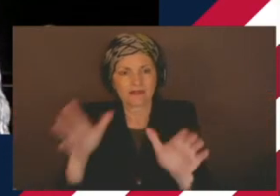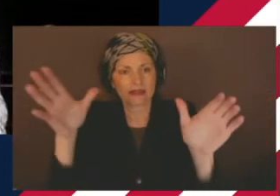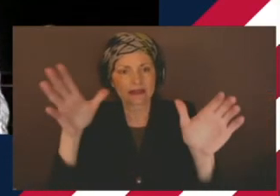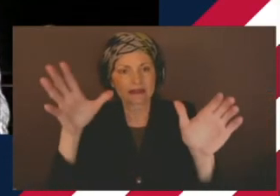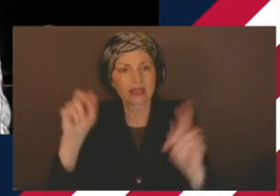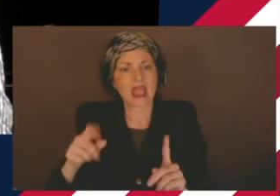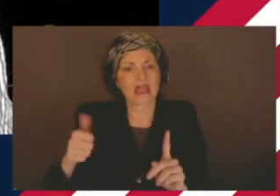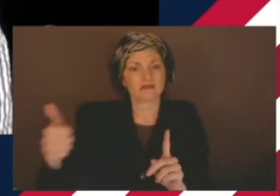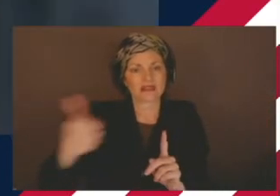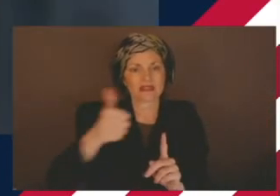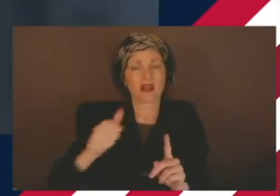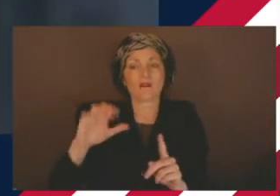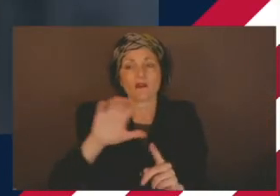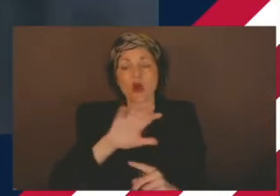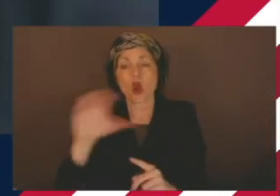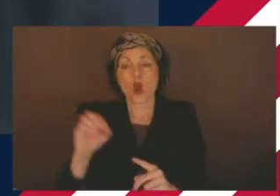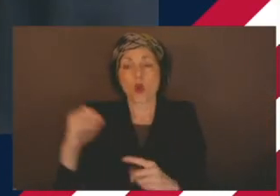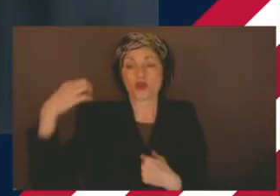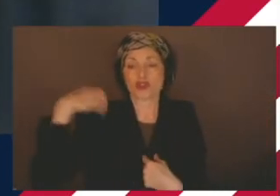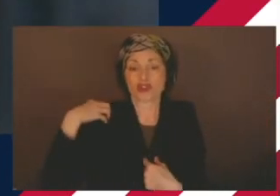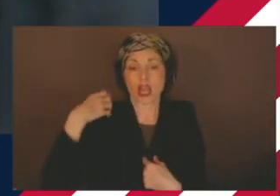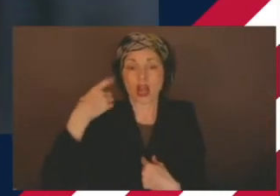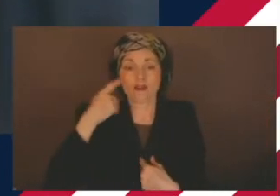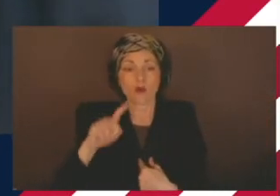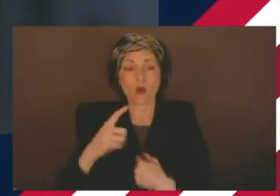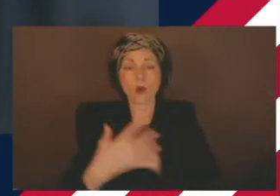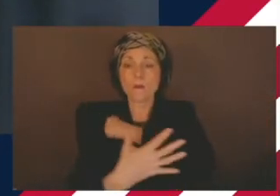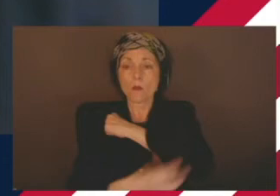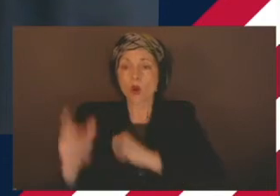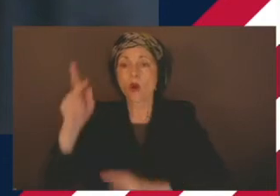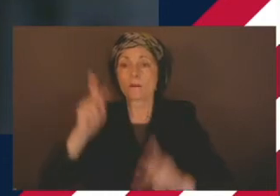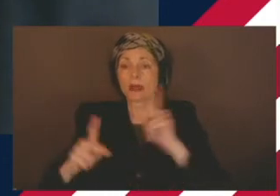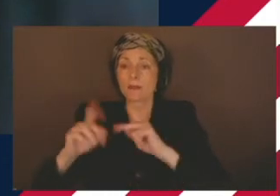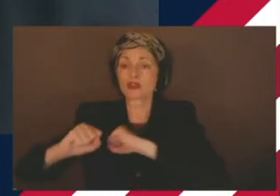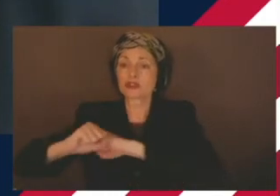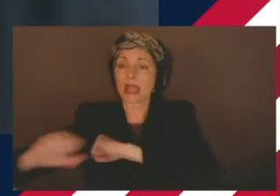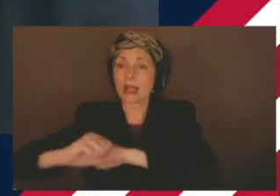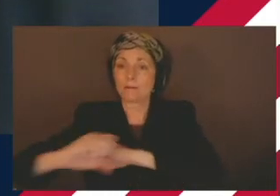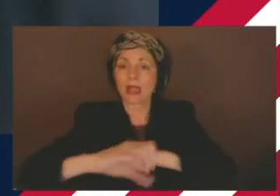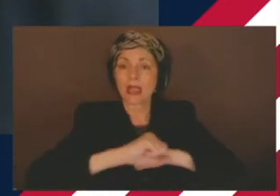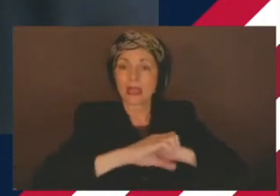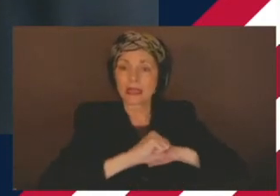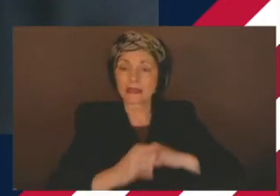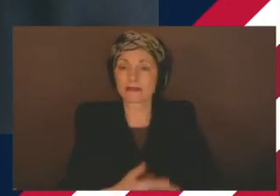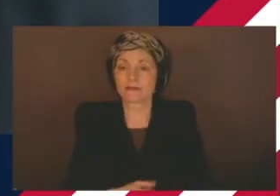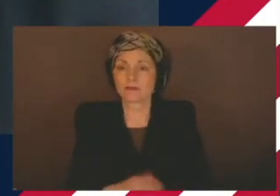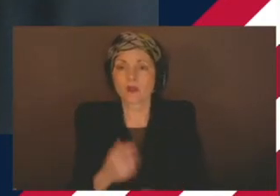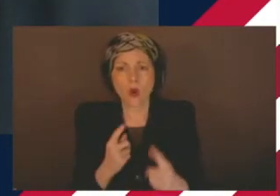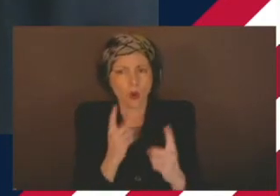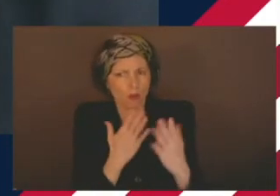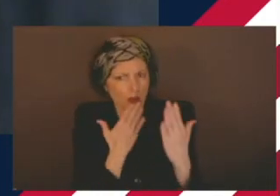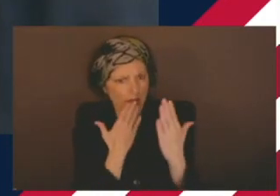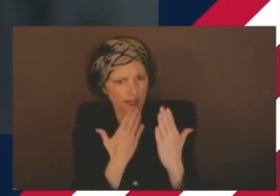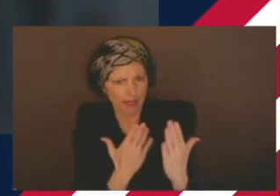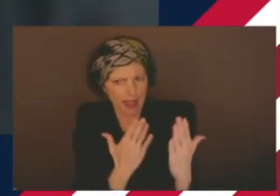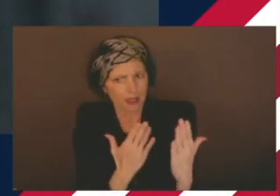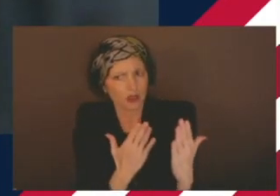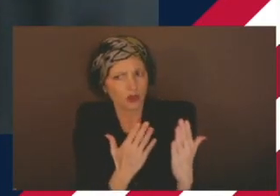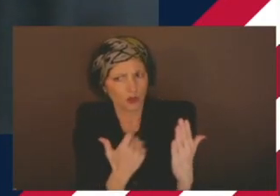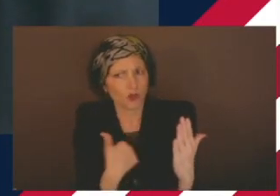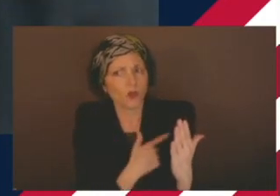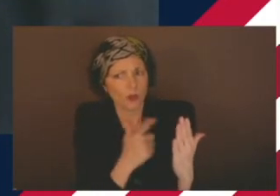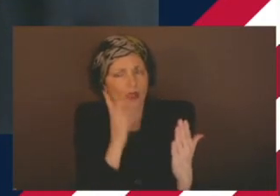us this evening. Thank you so much, Madam Chair, and to the members of your committee. We will be submitting our